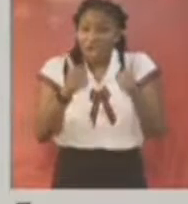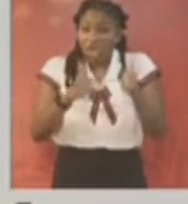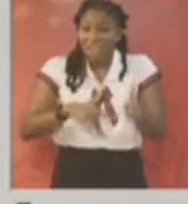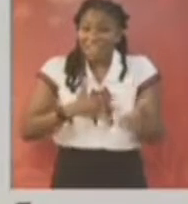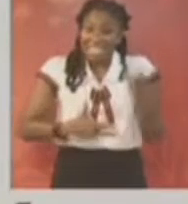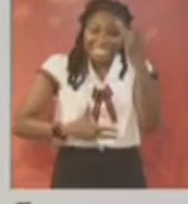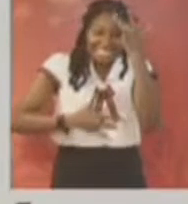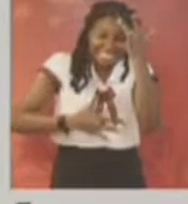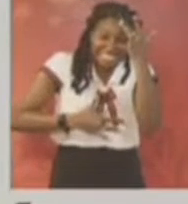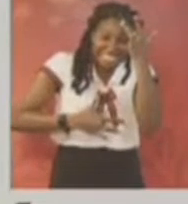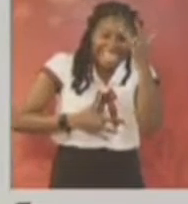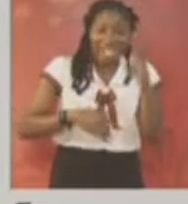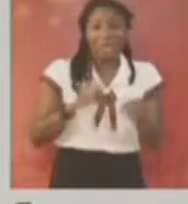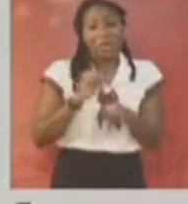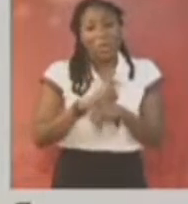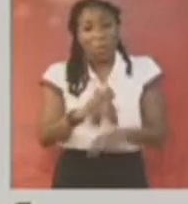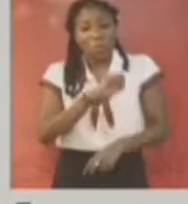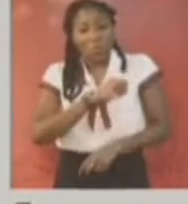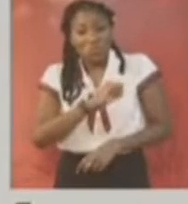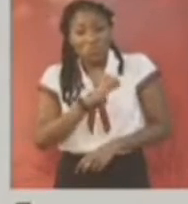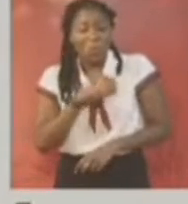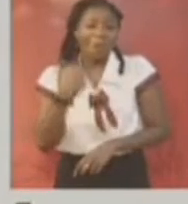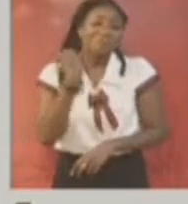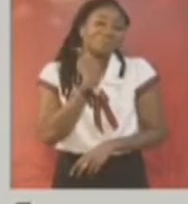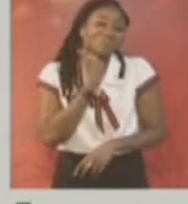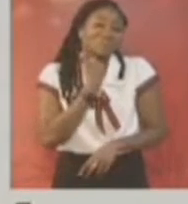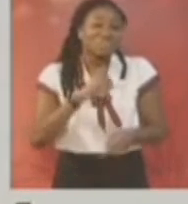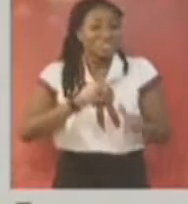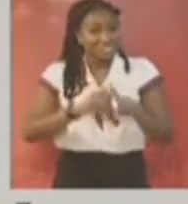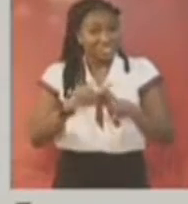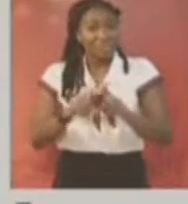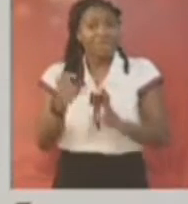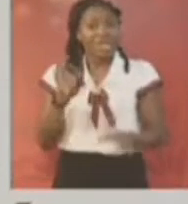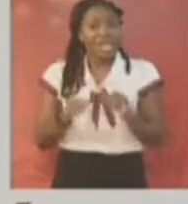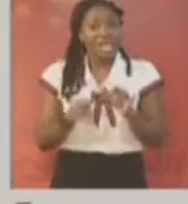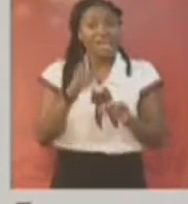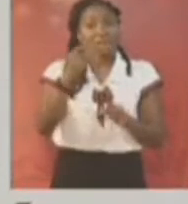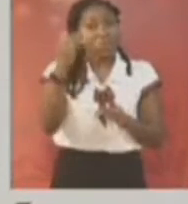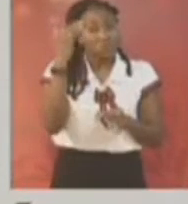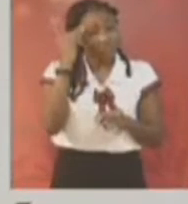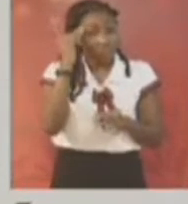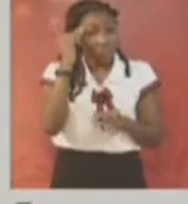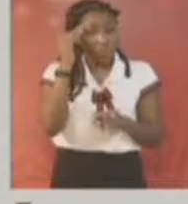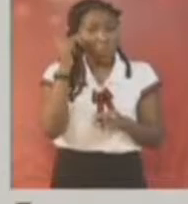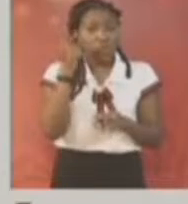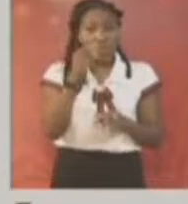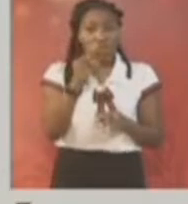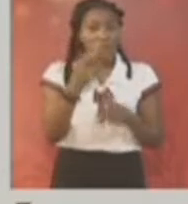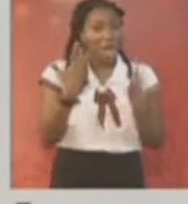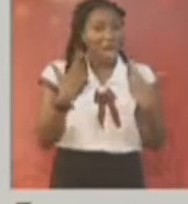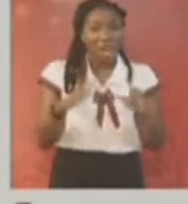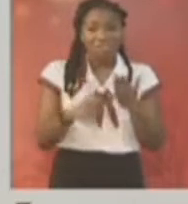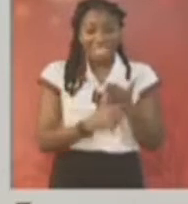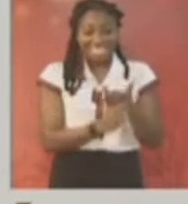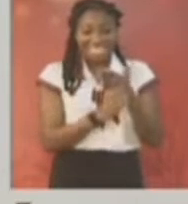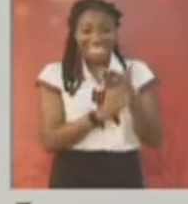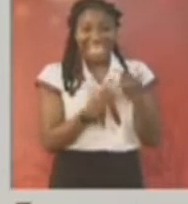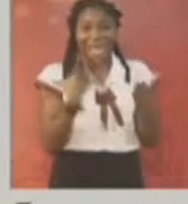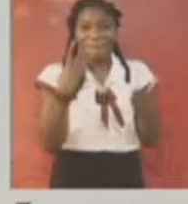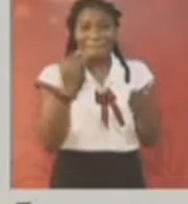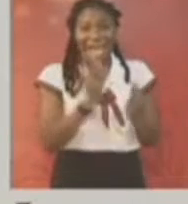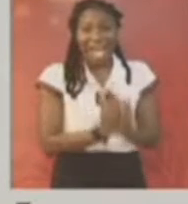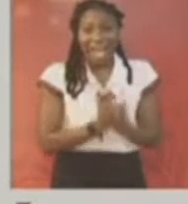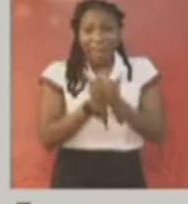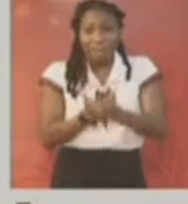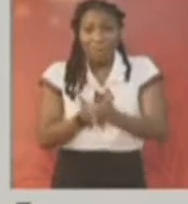who've begun to develop respiratory symptoms, if they know they've booked travel, you can either cancel or rearrange. You don't want